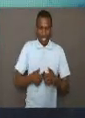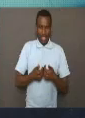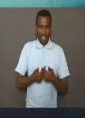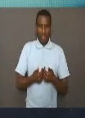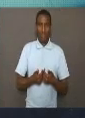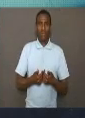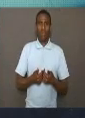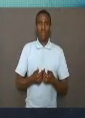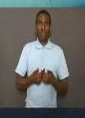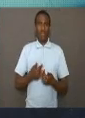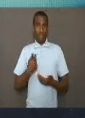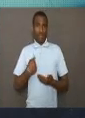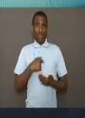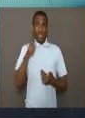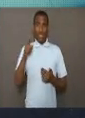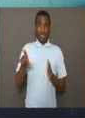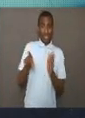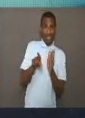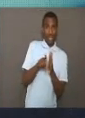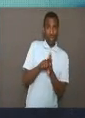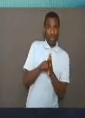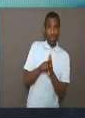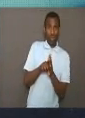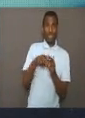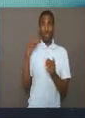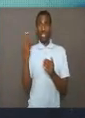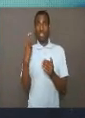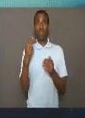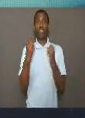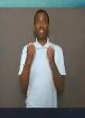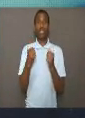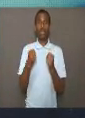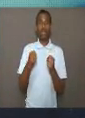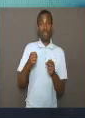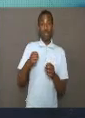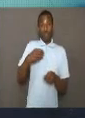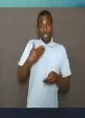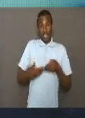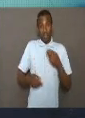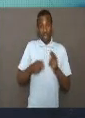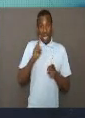can we apply this law to simple harmonic motion?